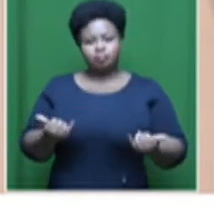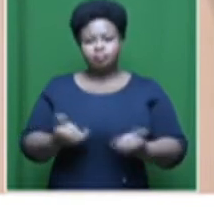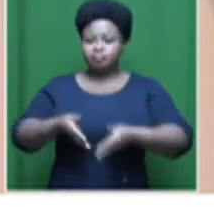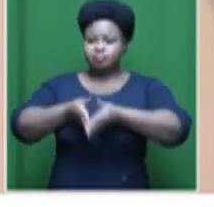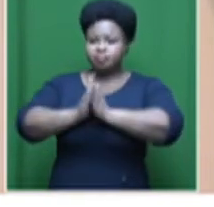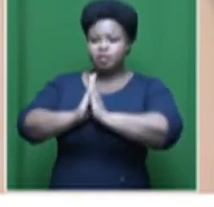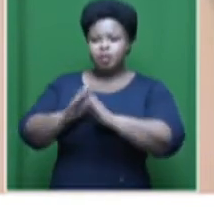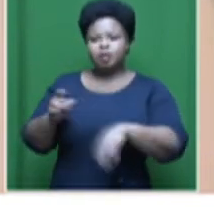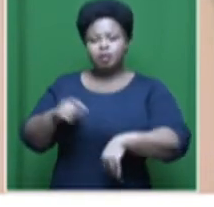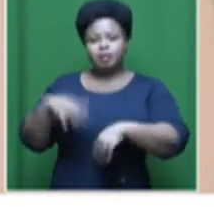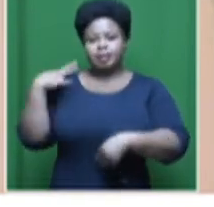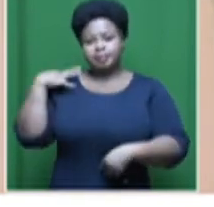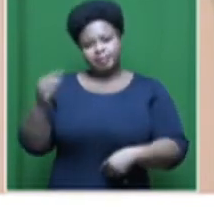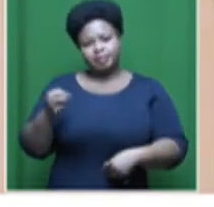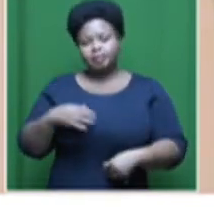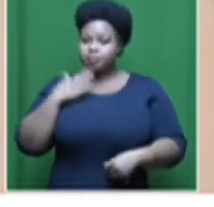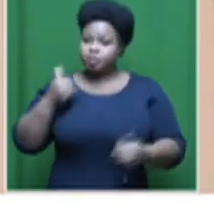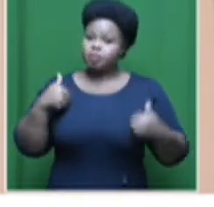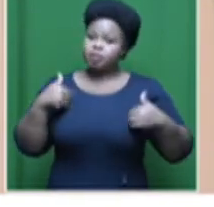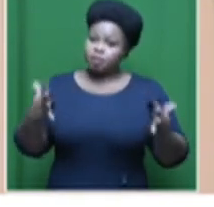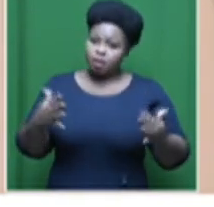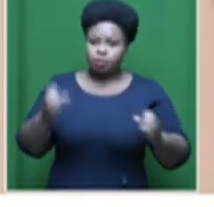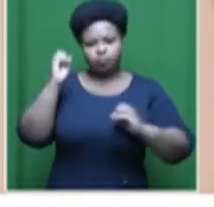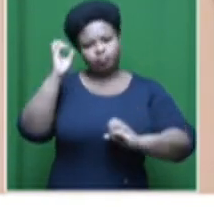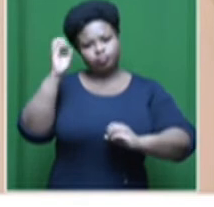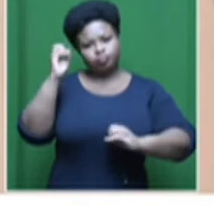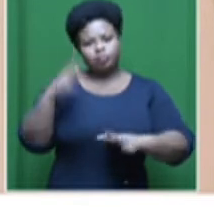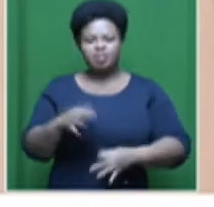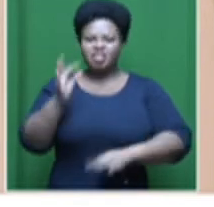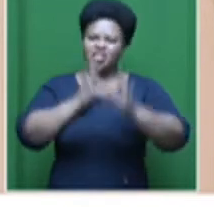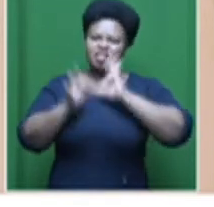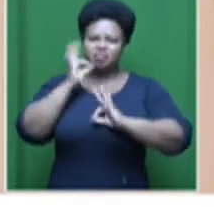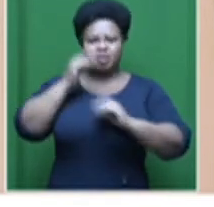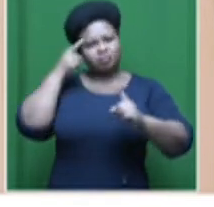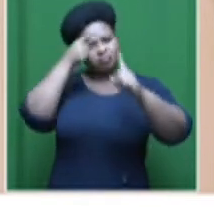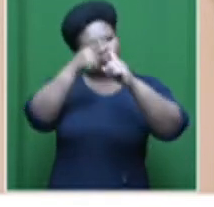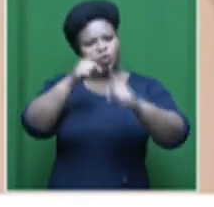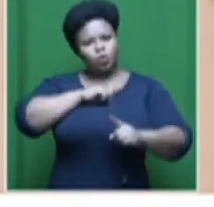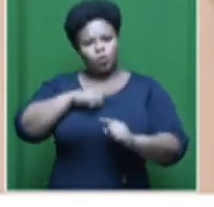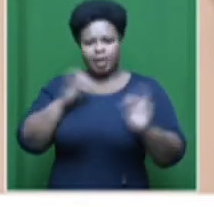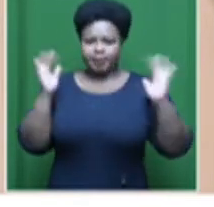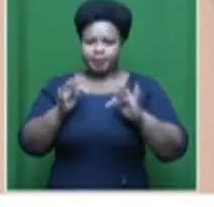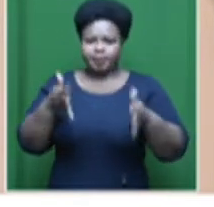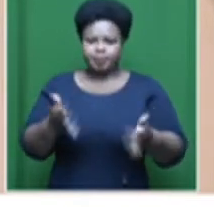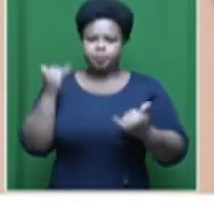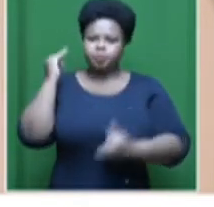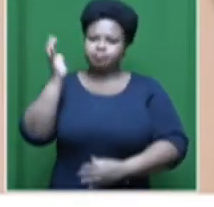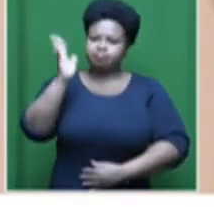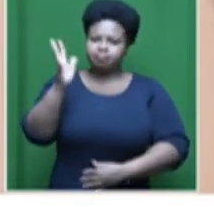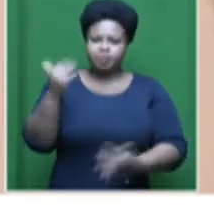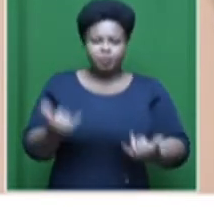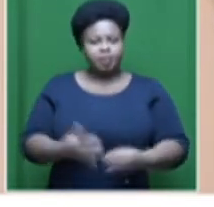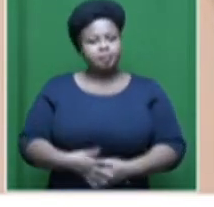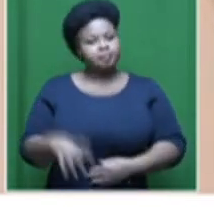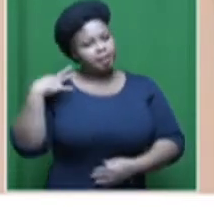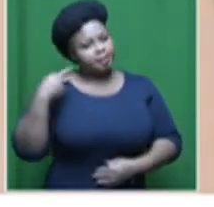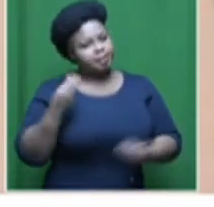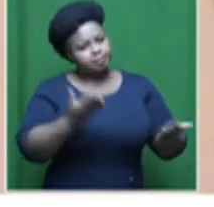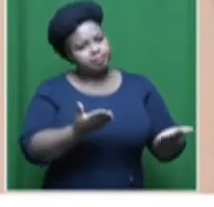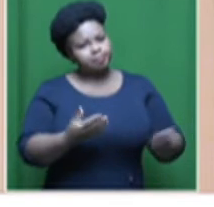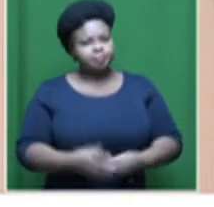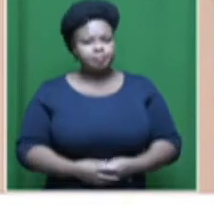the Minister to please open this session for us and explain the purpose of our coming here together this evening. Honourable Minister, over to